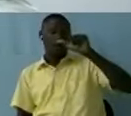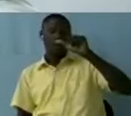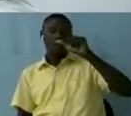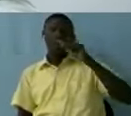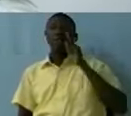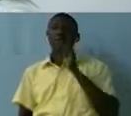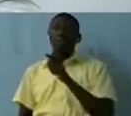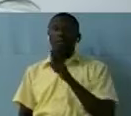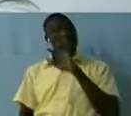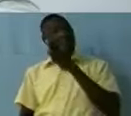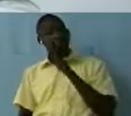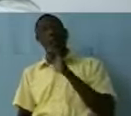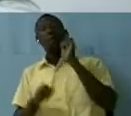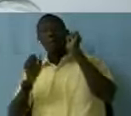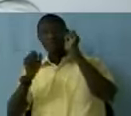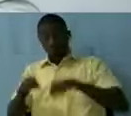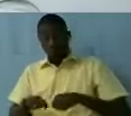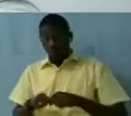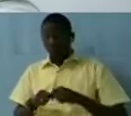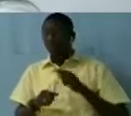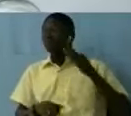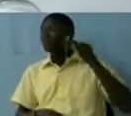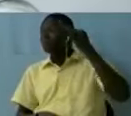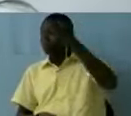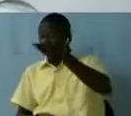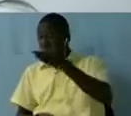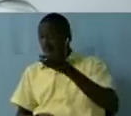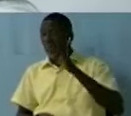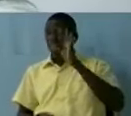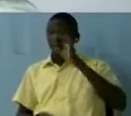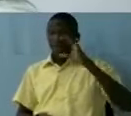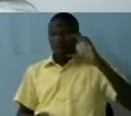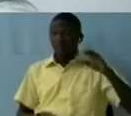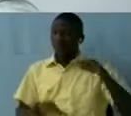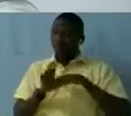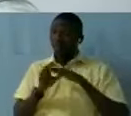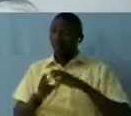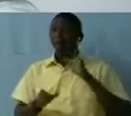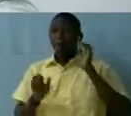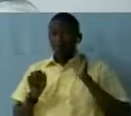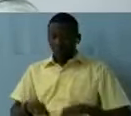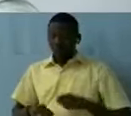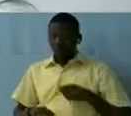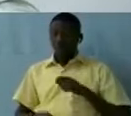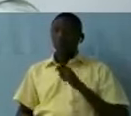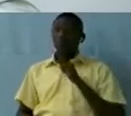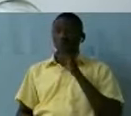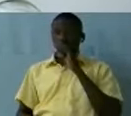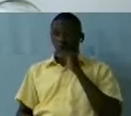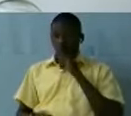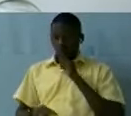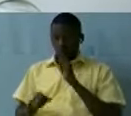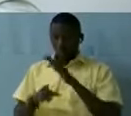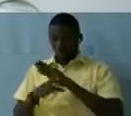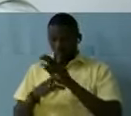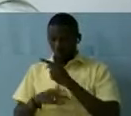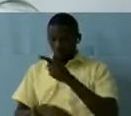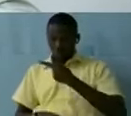with them about activities of the form of the NIA. Adun TRRC la umolu menu